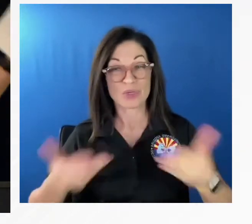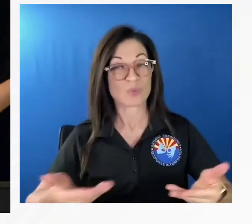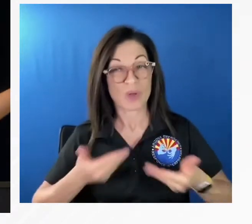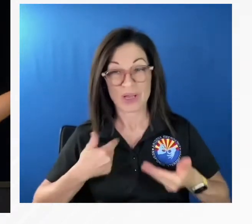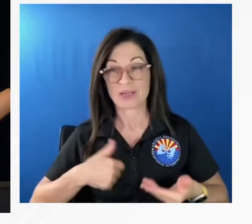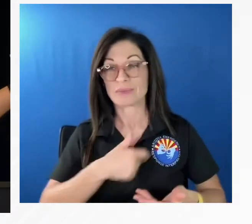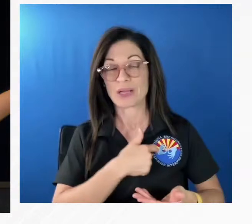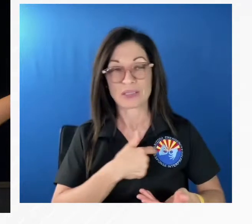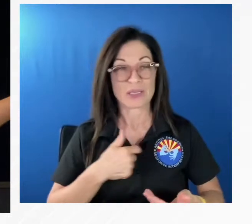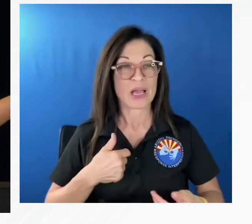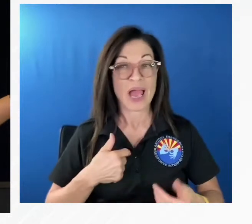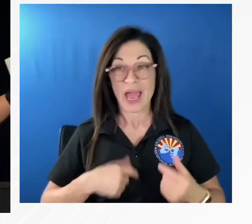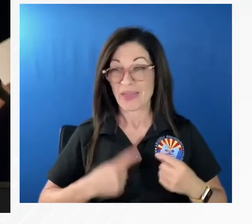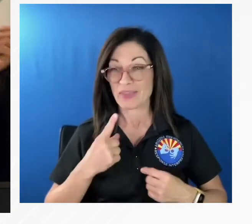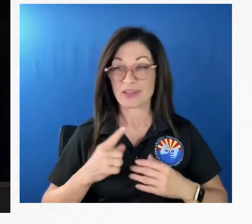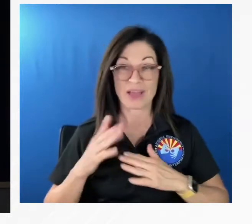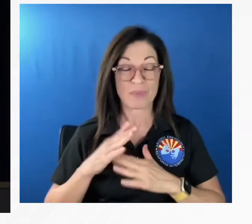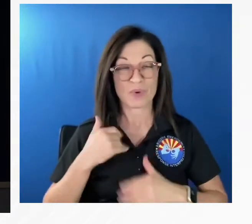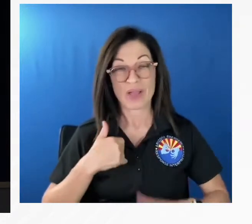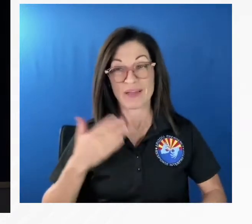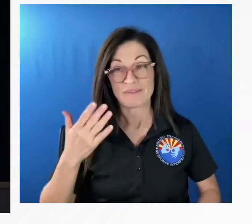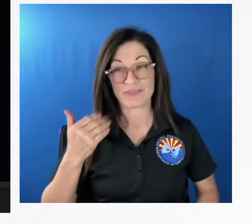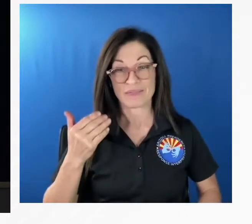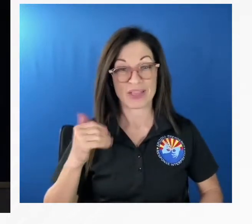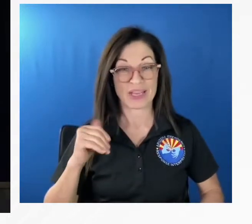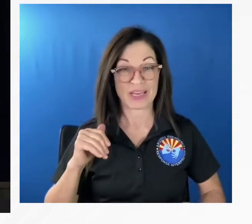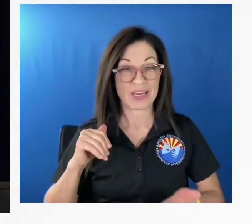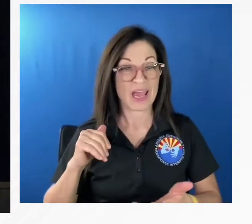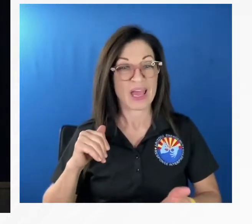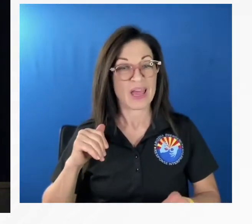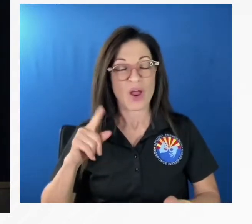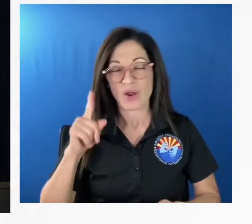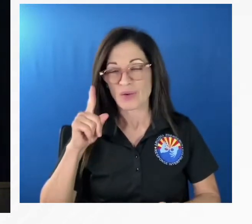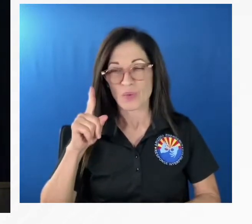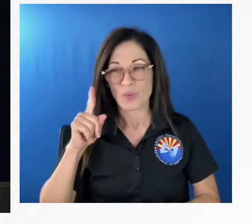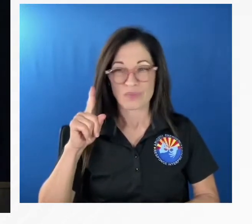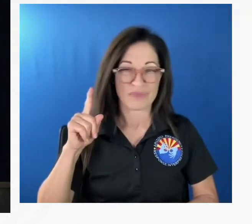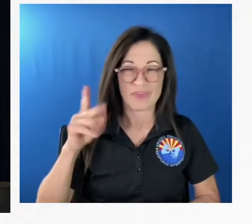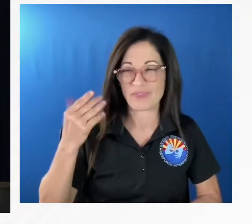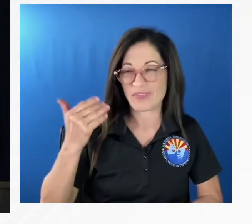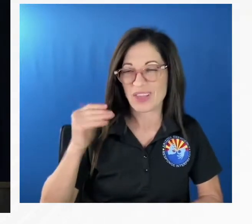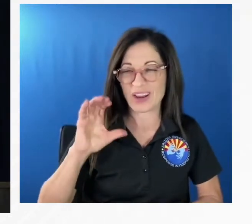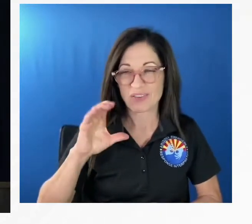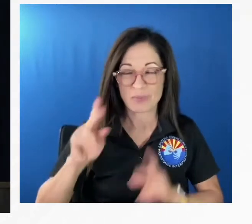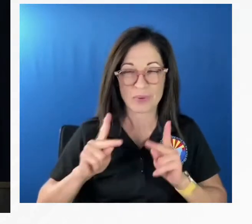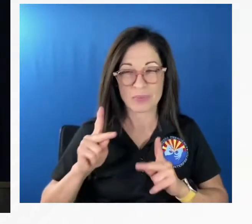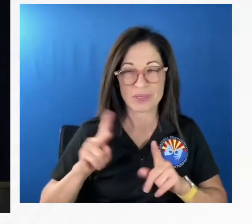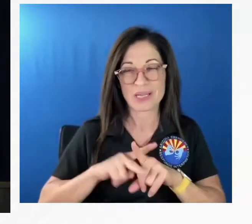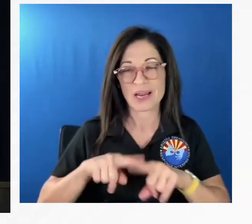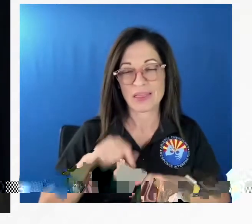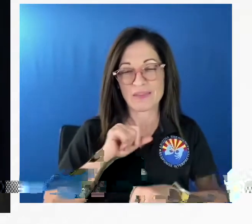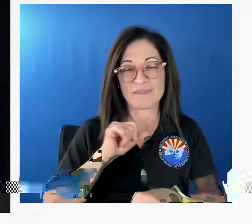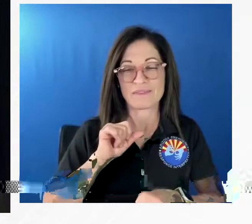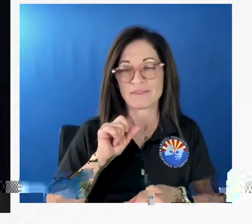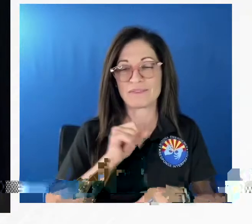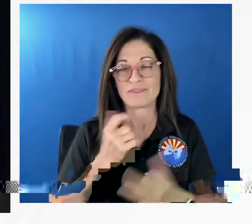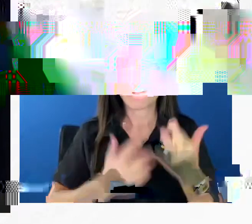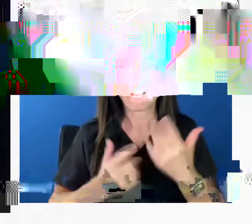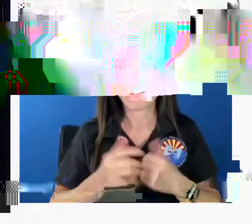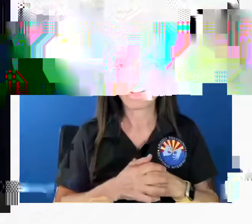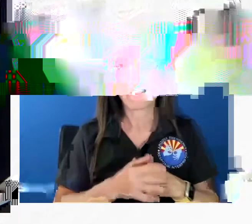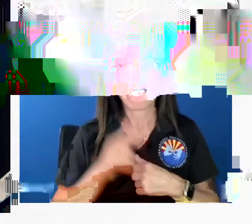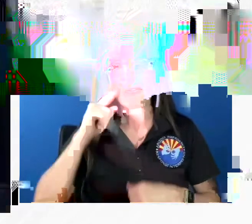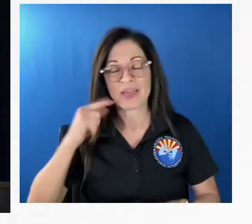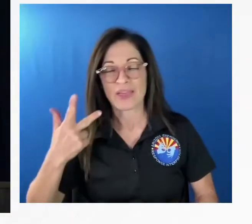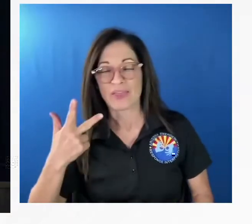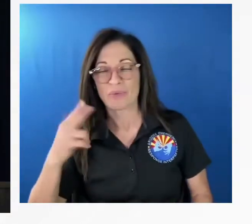had 1,500 people assigned to the fire. I checked on the way in. I think Three Rivers is around 2,000, so almost doubled the population. And